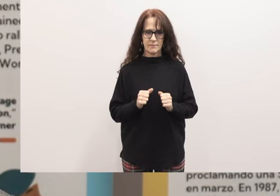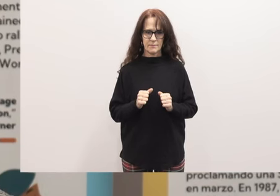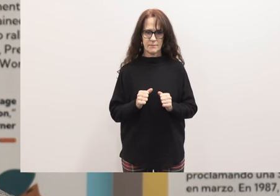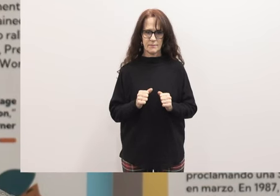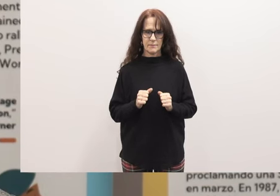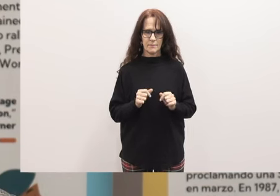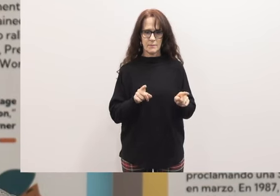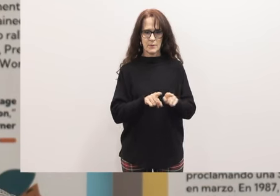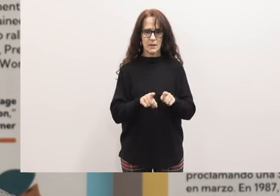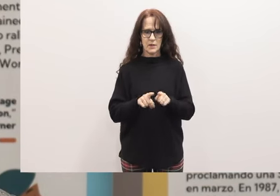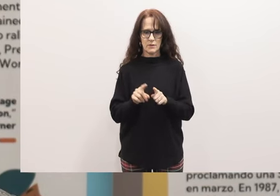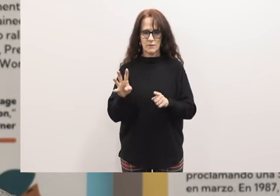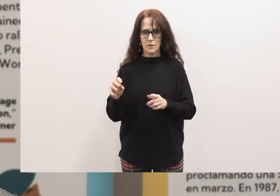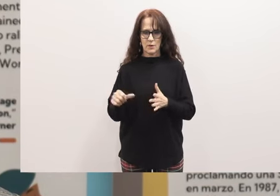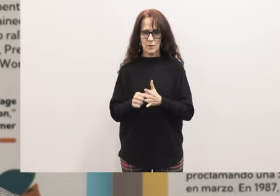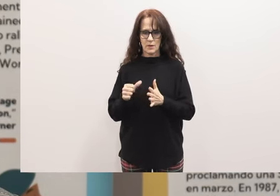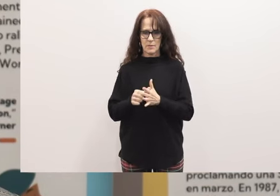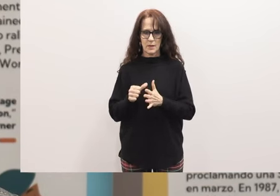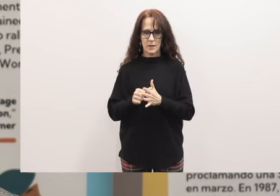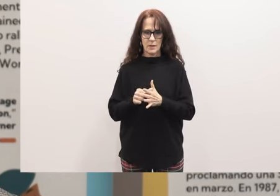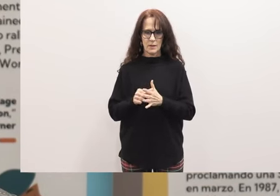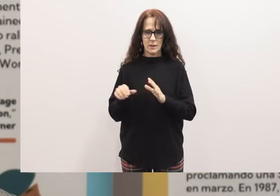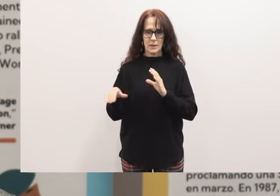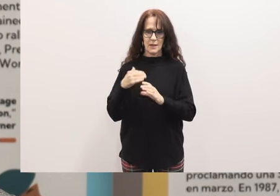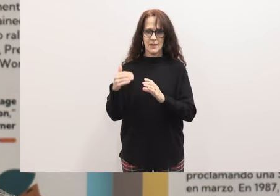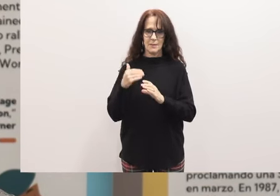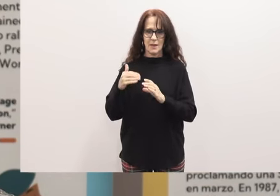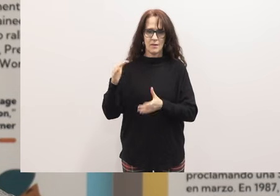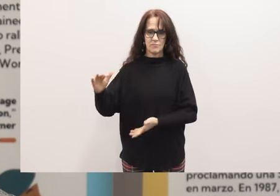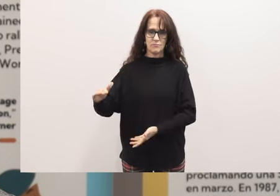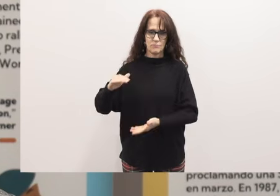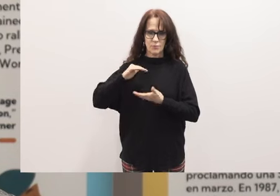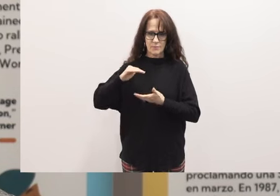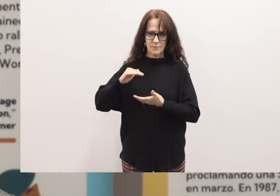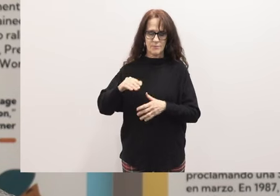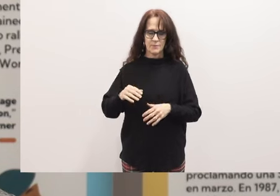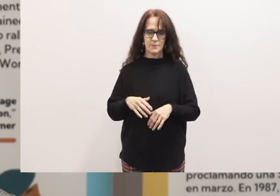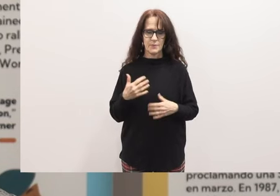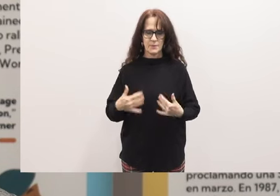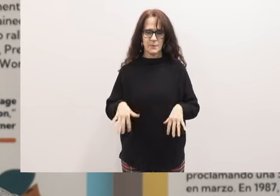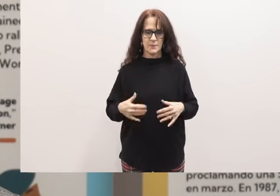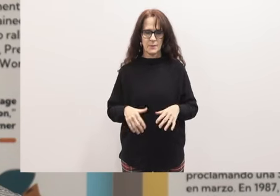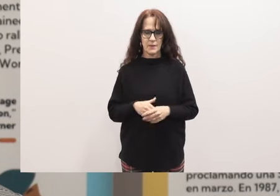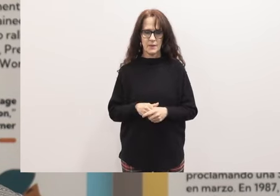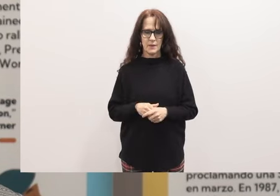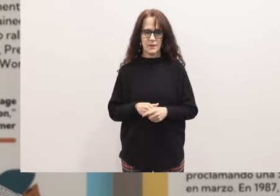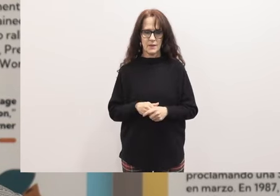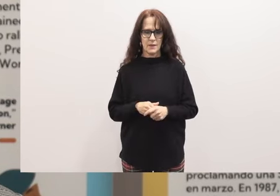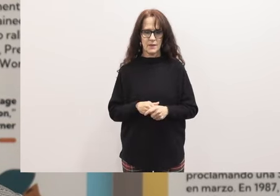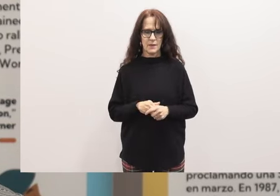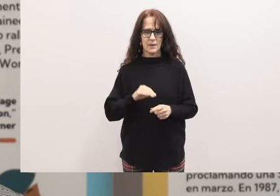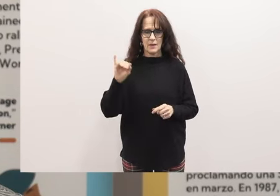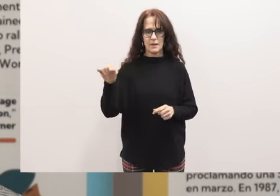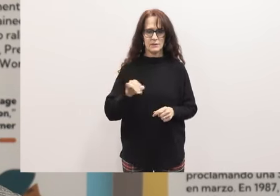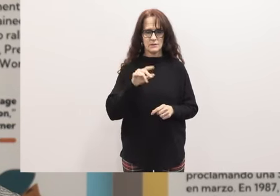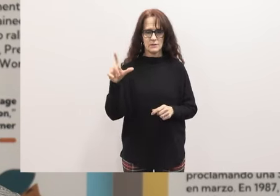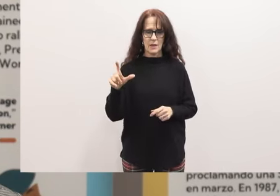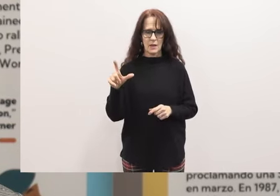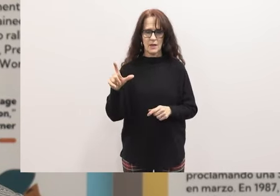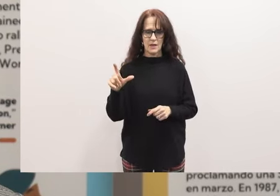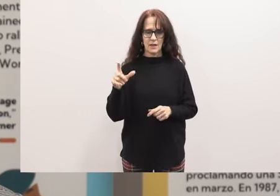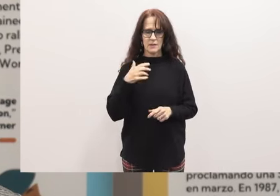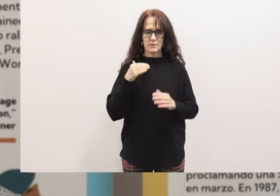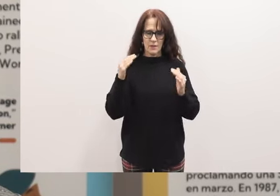of stuff we got in an email because Jill's on the executive board, I'm a delegate,